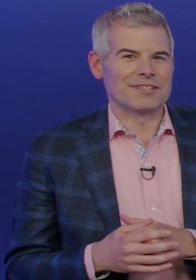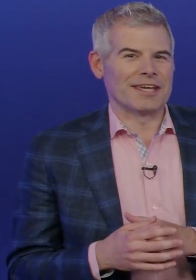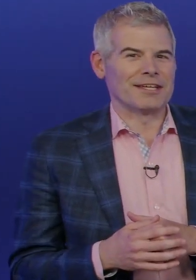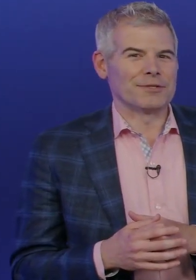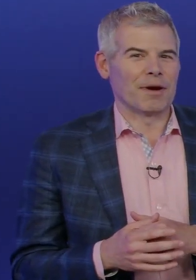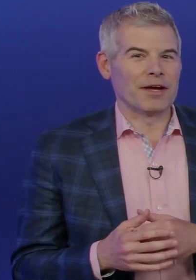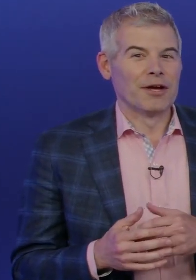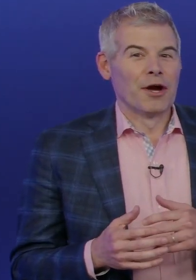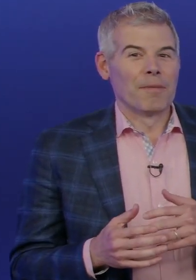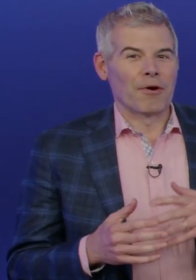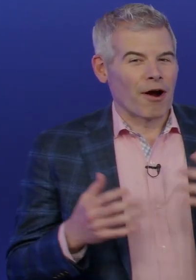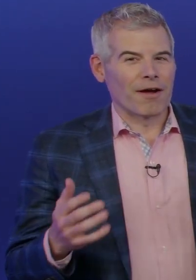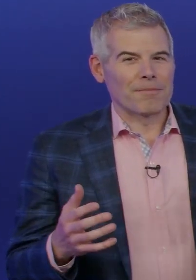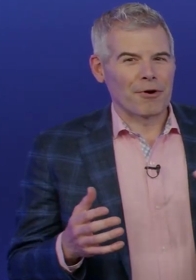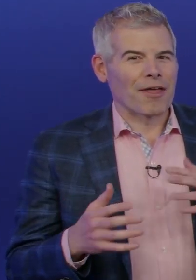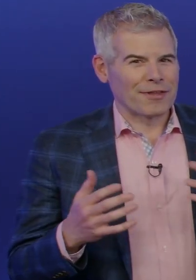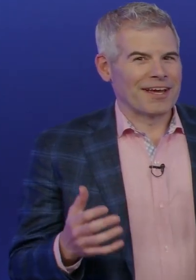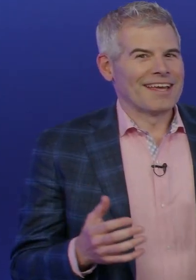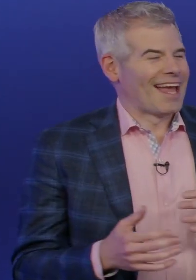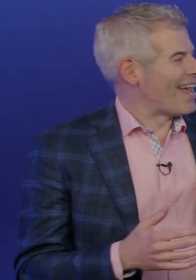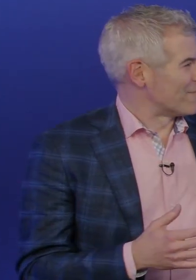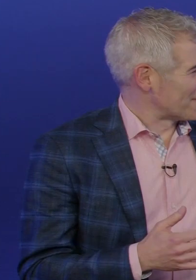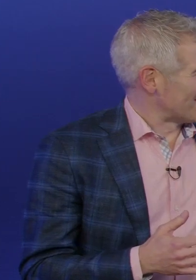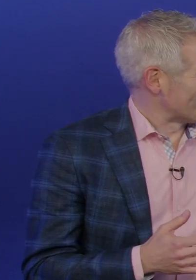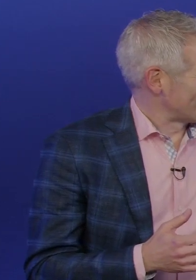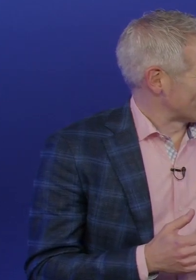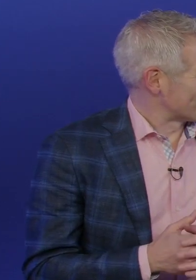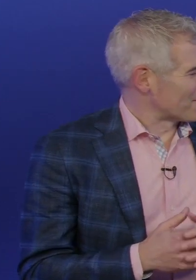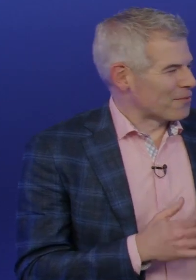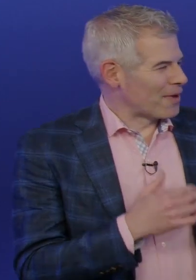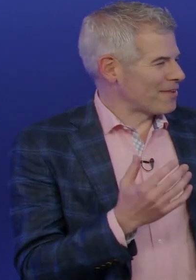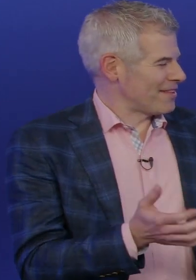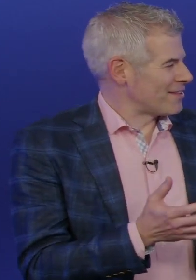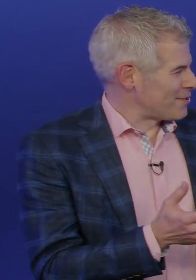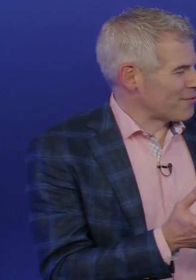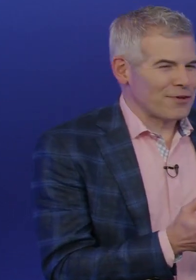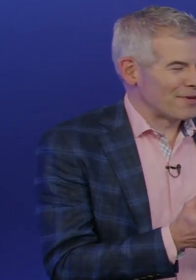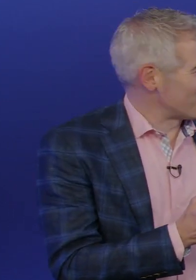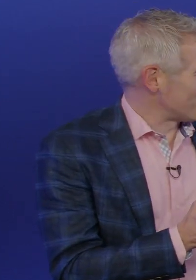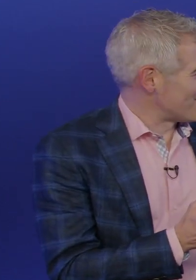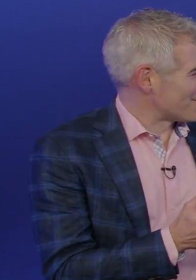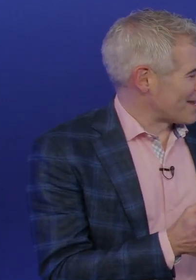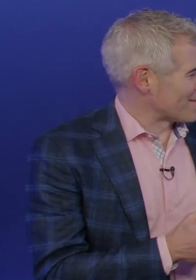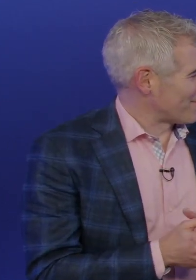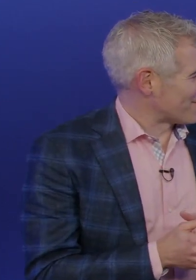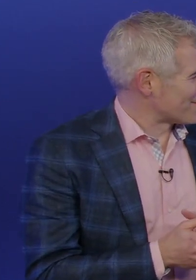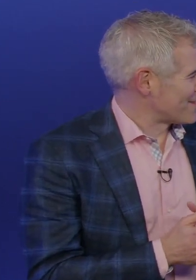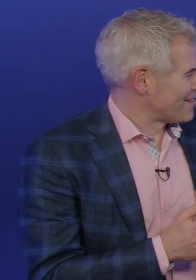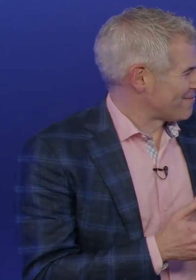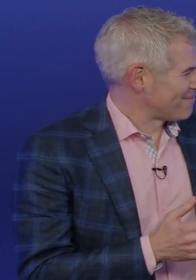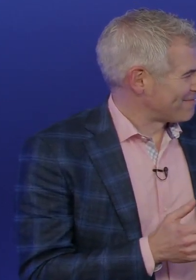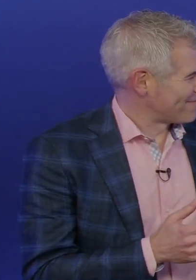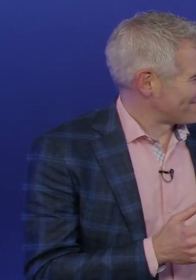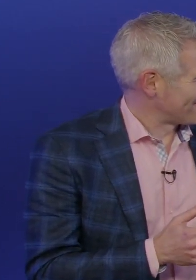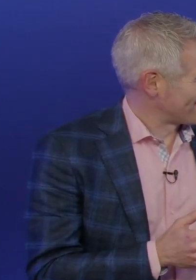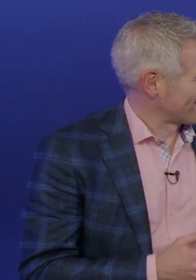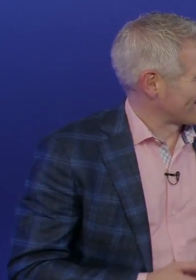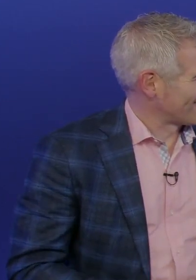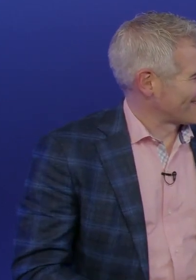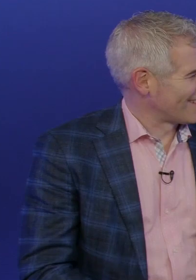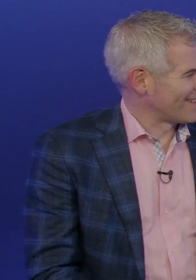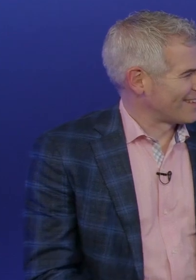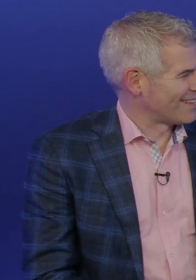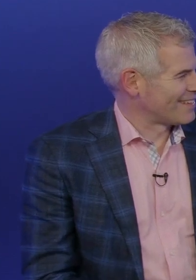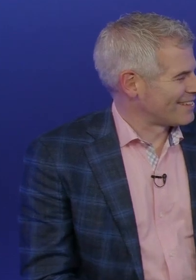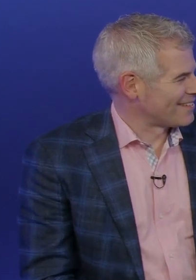joined on the stage by Prarthana and Reena here. So why don't the two of you introduce yourselves first? Hi, I'm